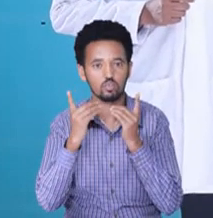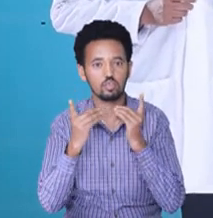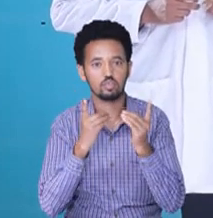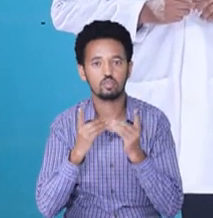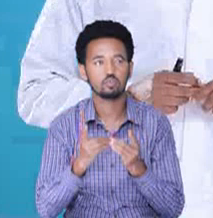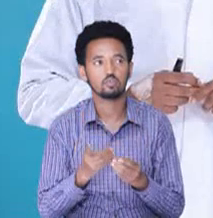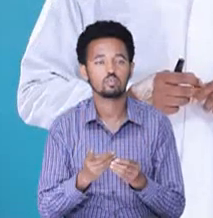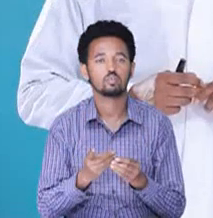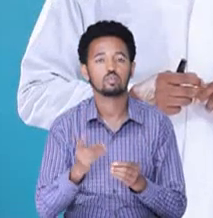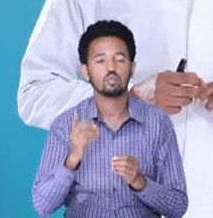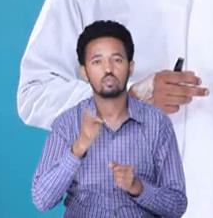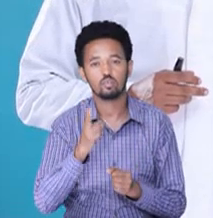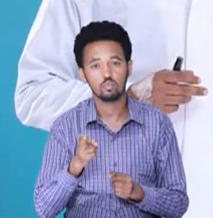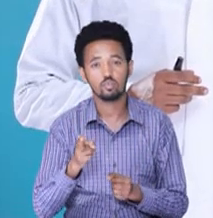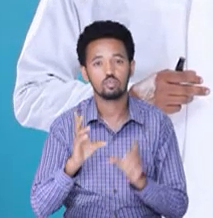History Grade 11,